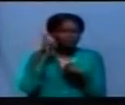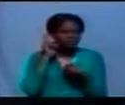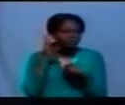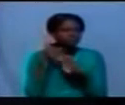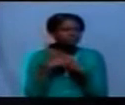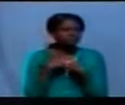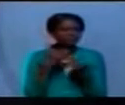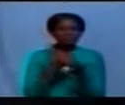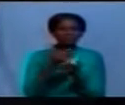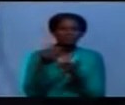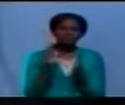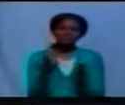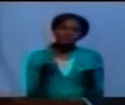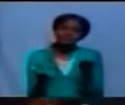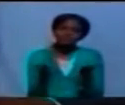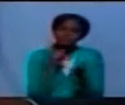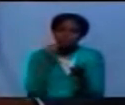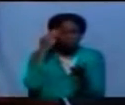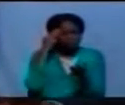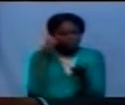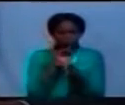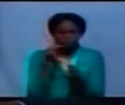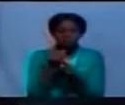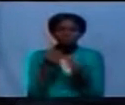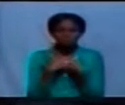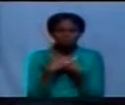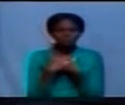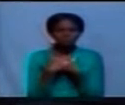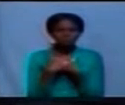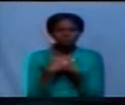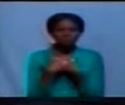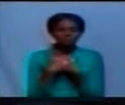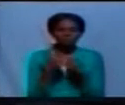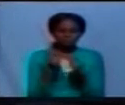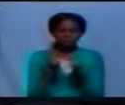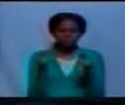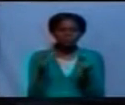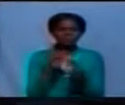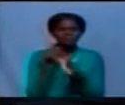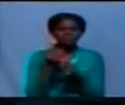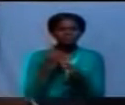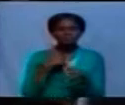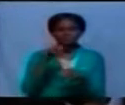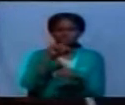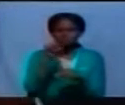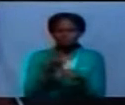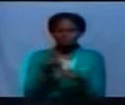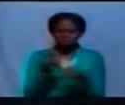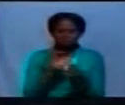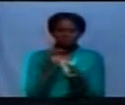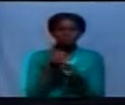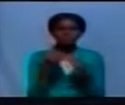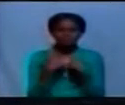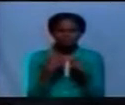their customers, probably. They have the right strategy, the right balance sheet. So it's a question of having their